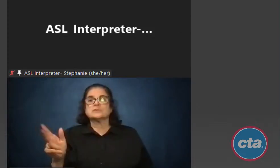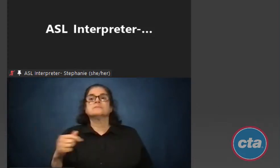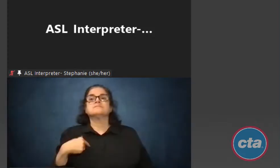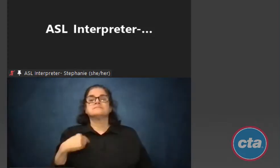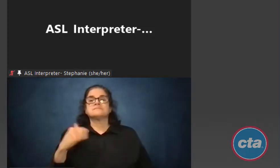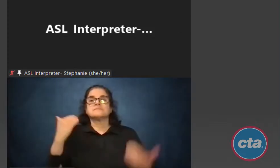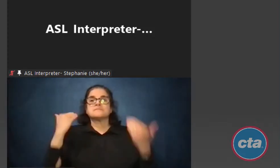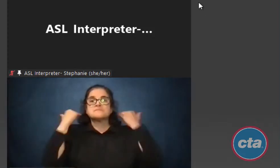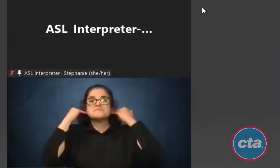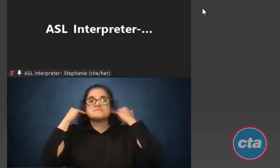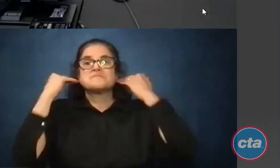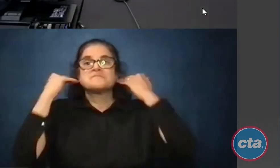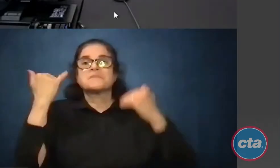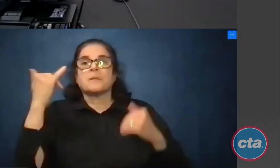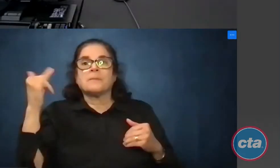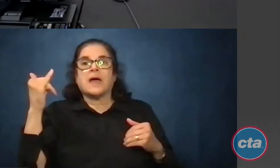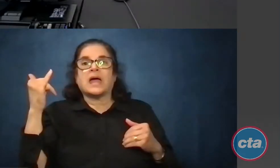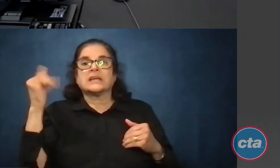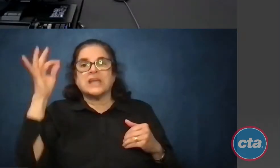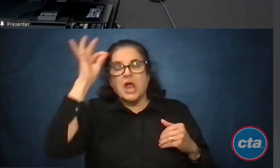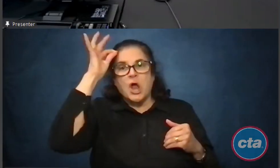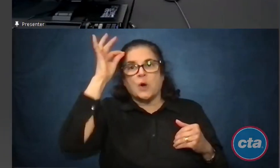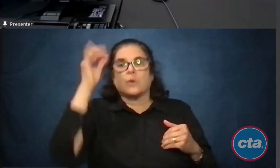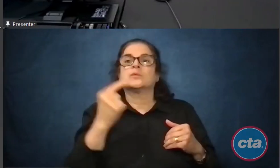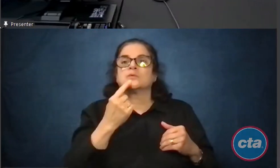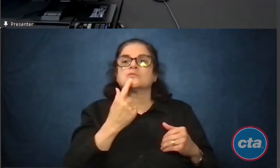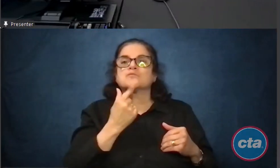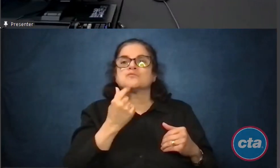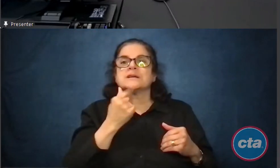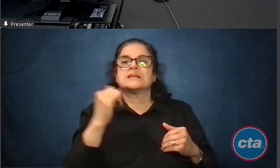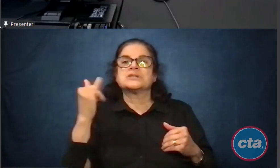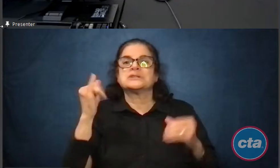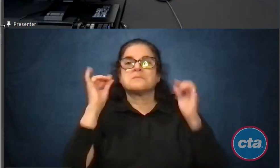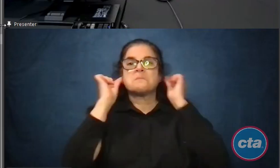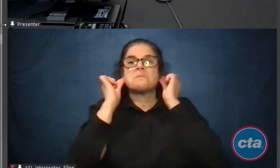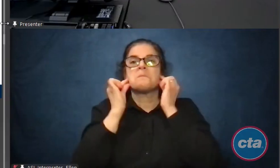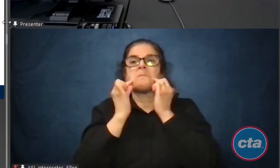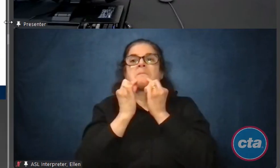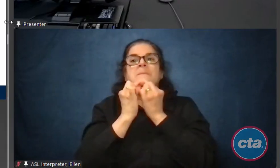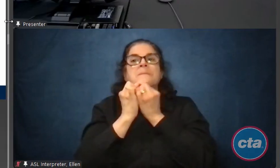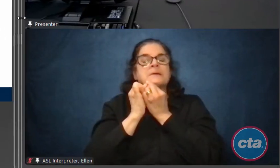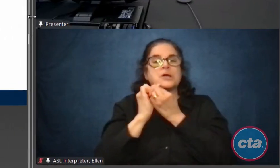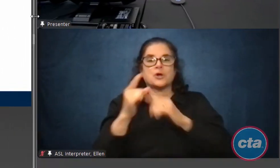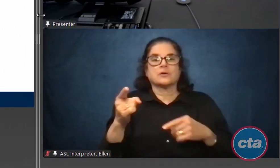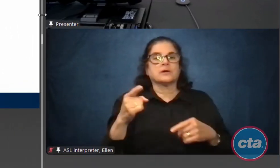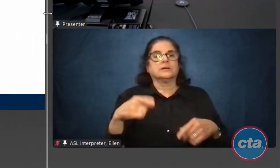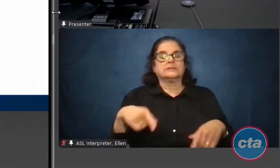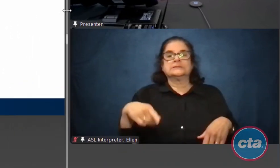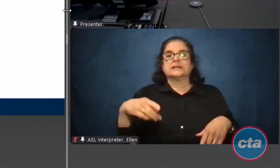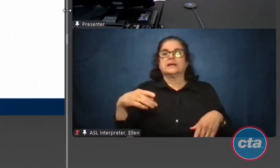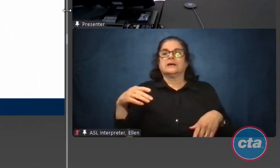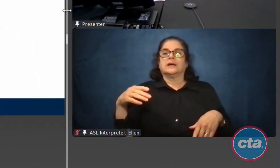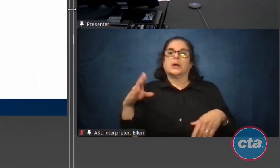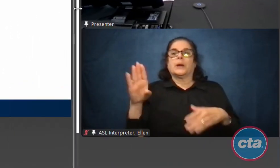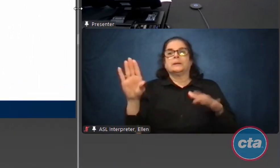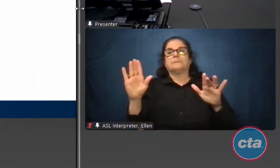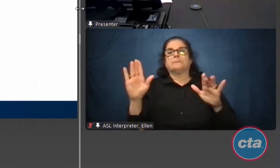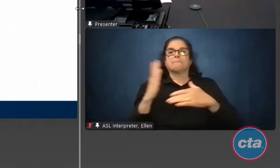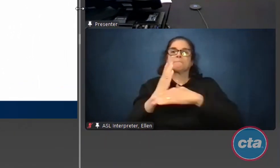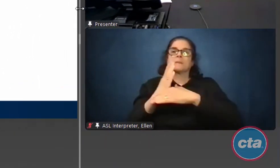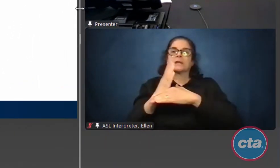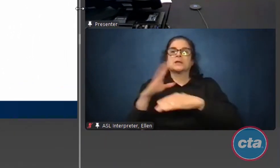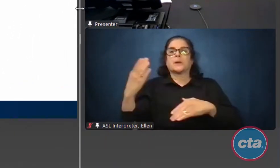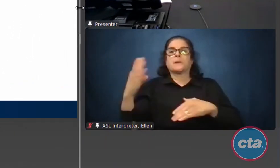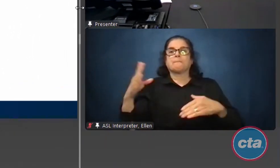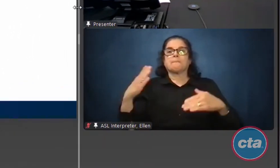with a short reddish beard. I'm wearing a medium blue blazer with a light blue